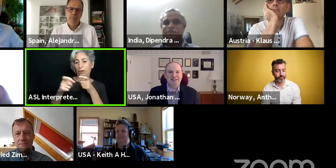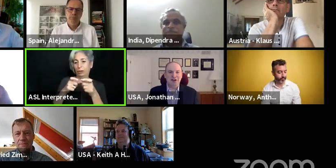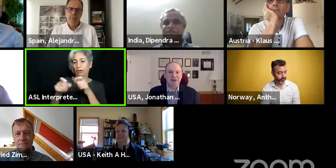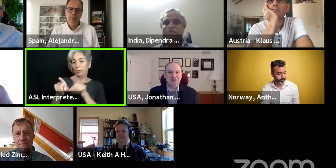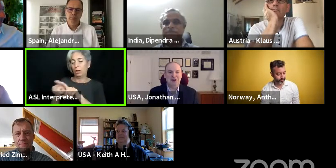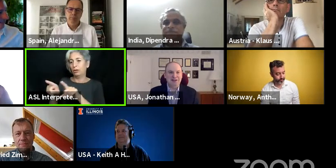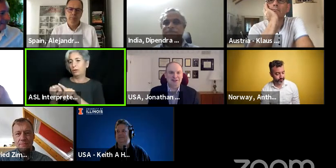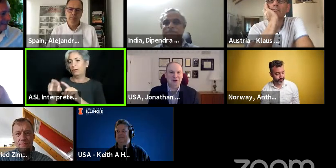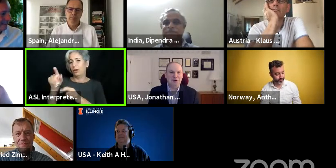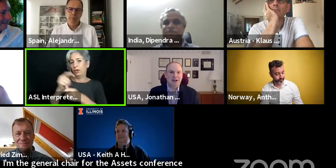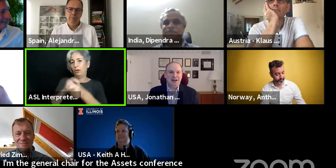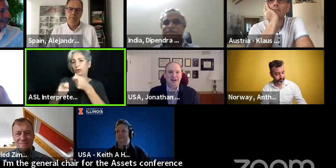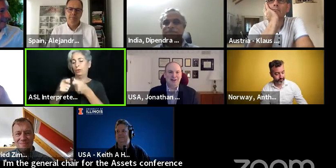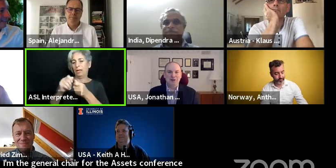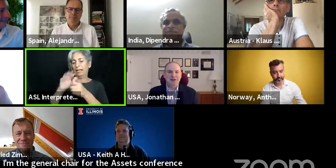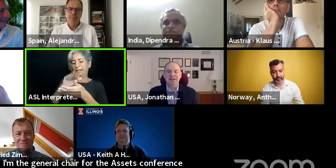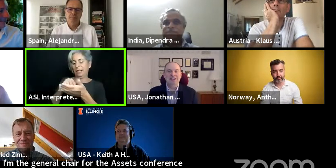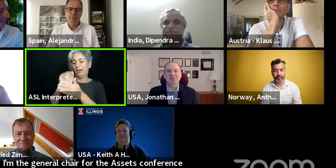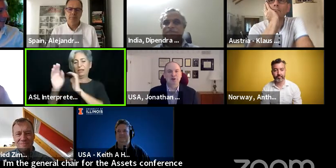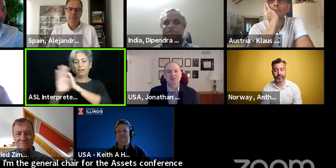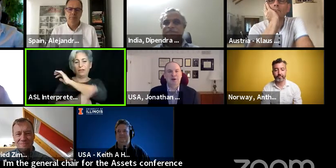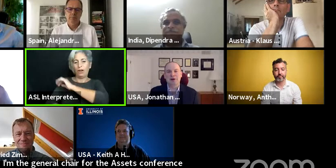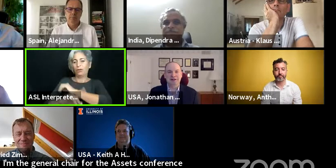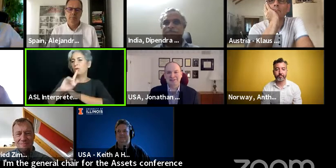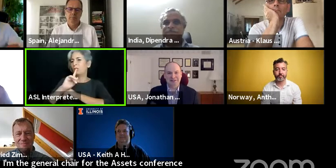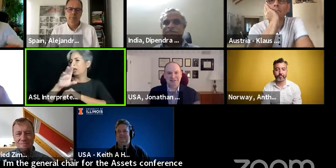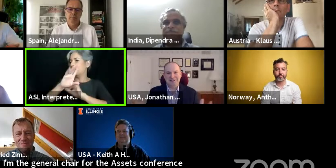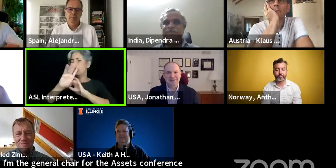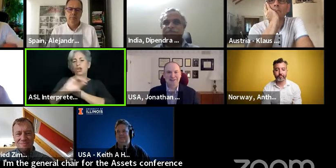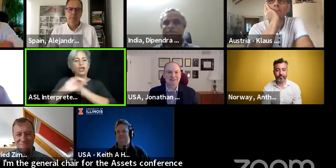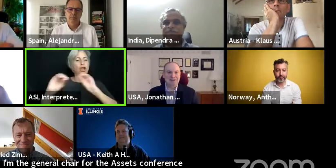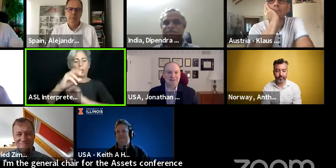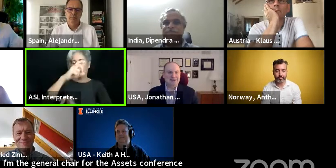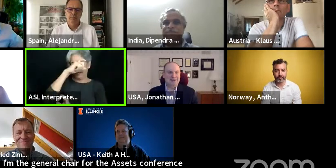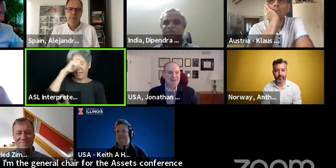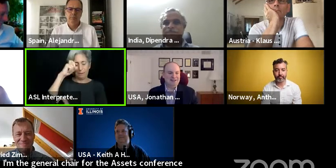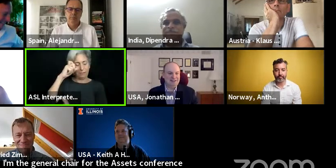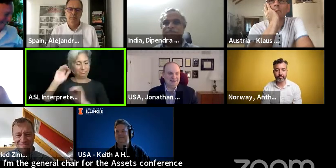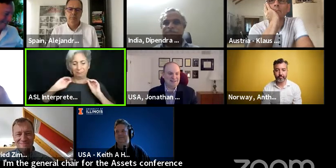the Trace Center this fall. So there really is no summer.